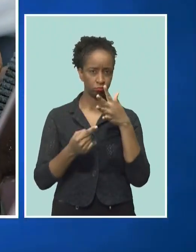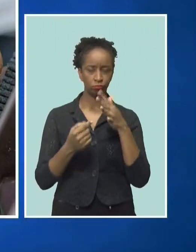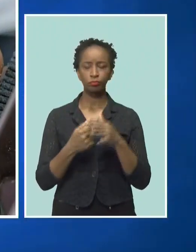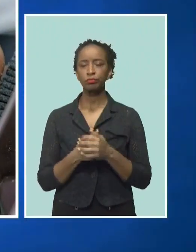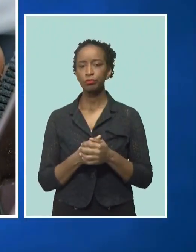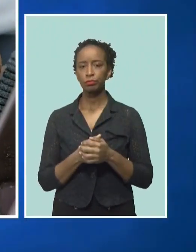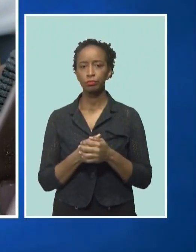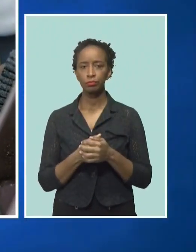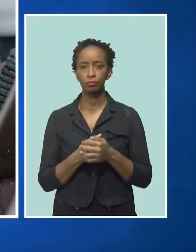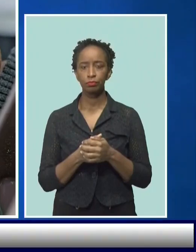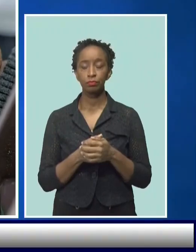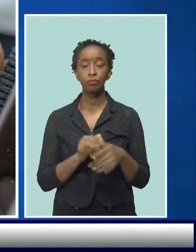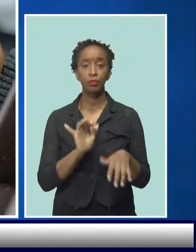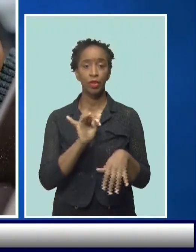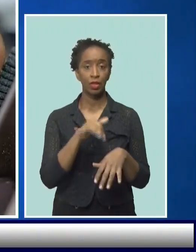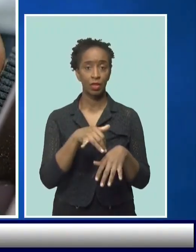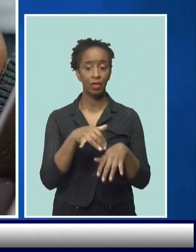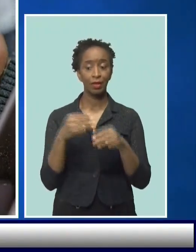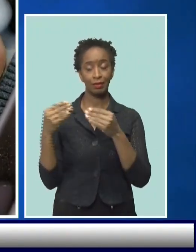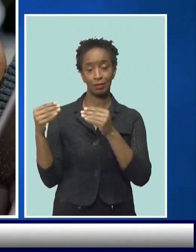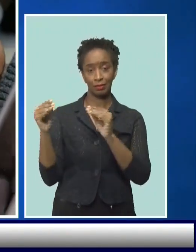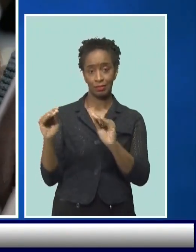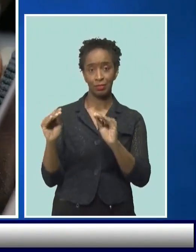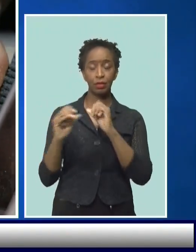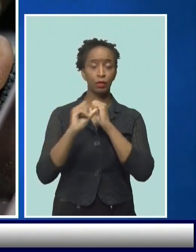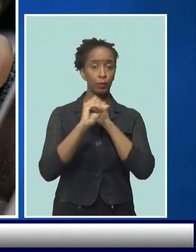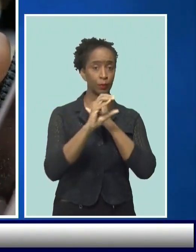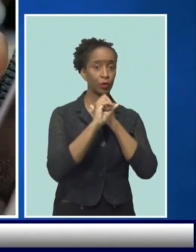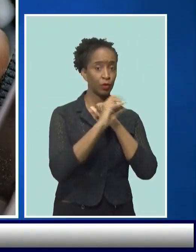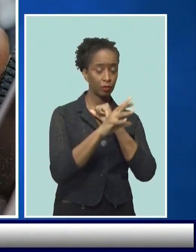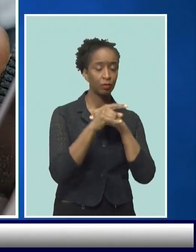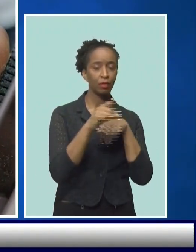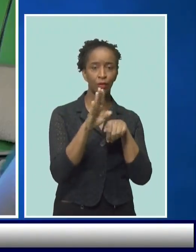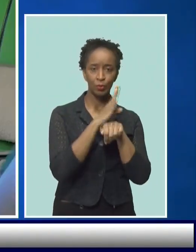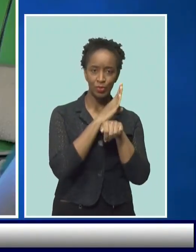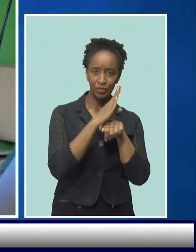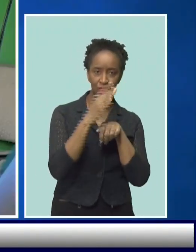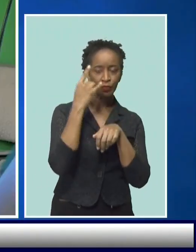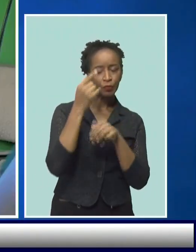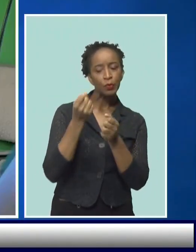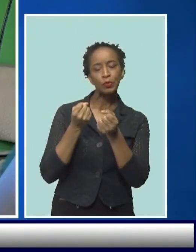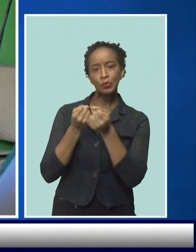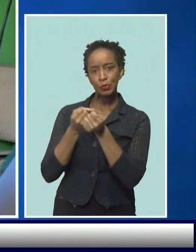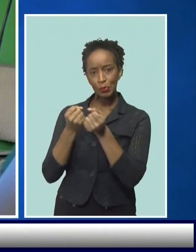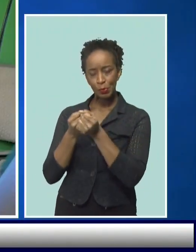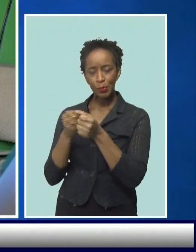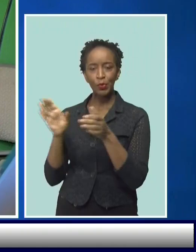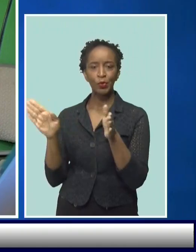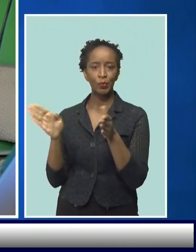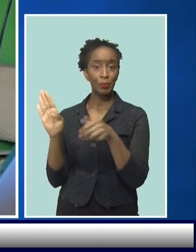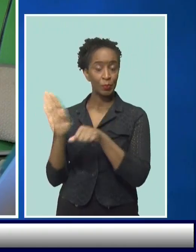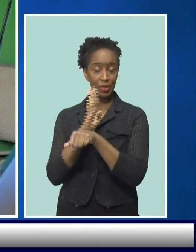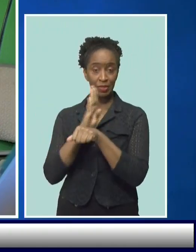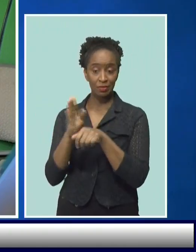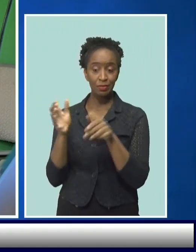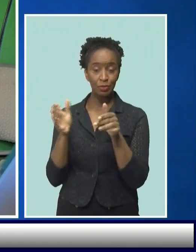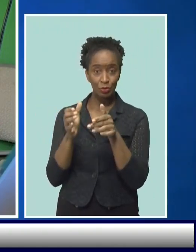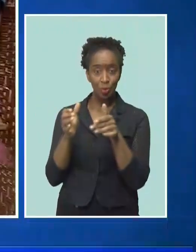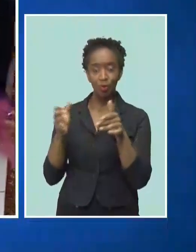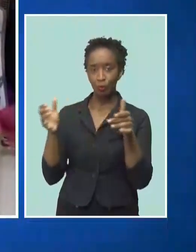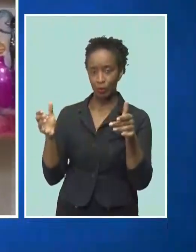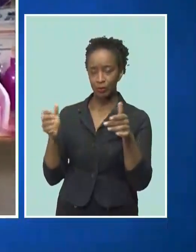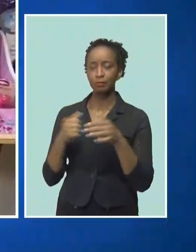Retail and Marketing is a small business for small businesses, and Director Mariah Greenidge says they are a hub for